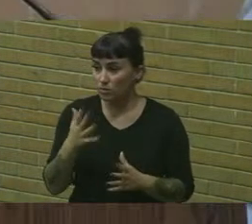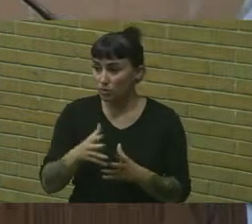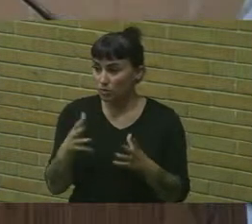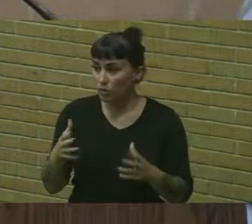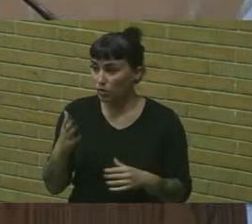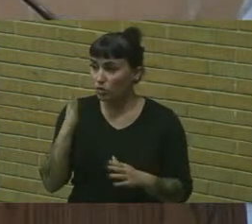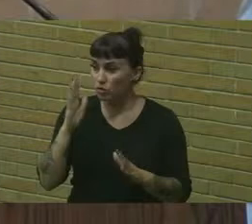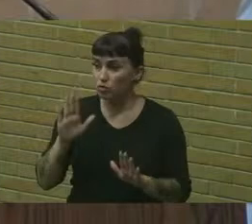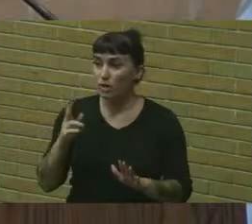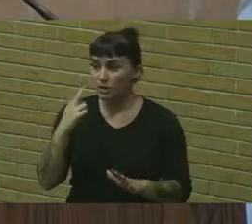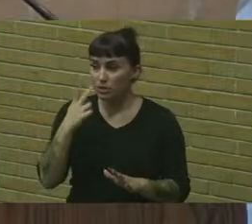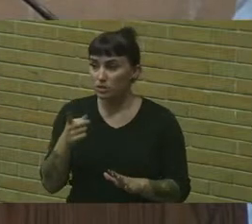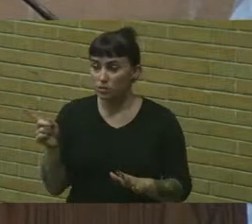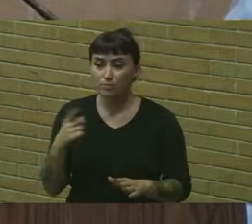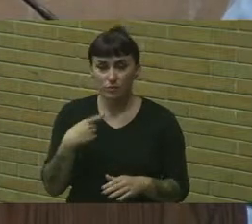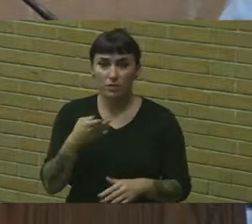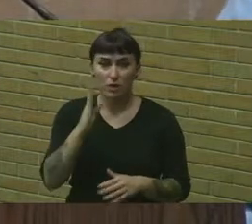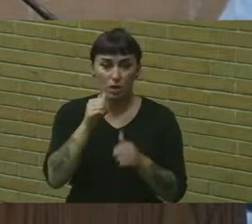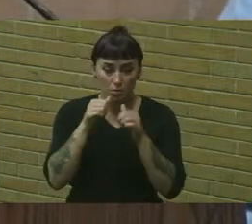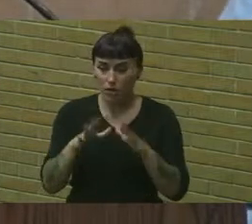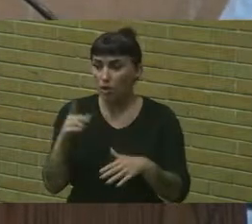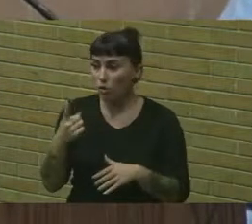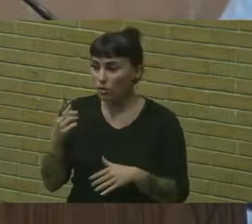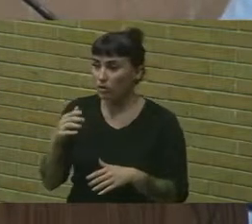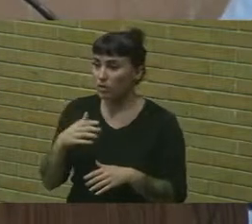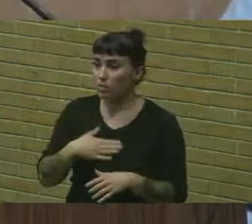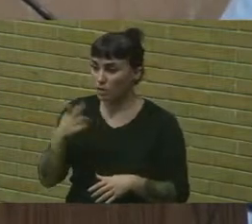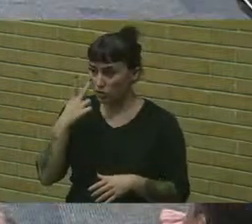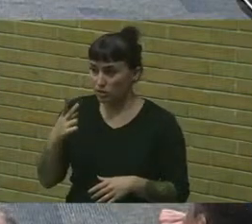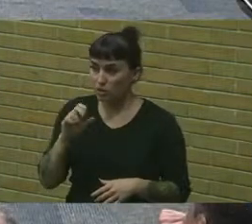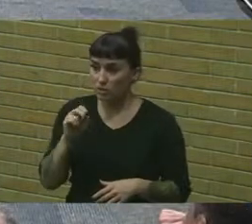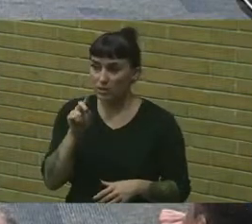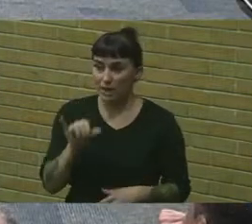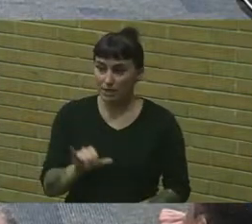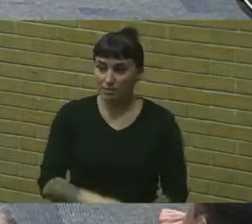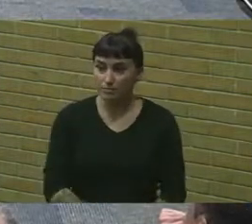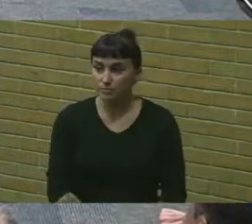see you all, and God bless you. It's always a pleasure to see you. Thank you, Sandy.